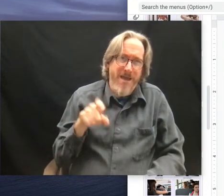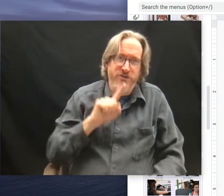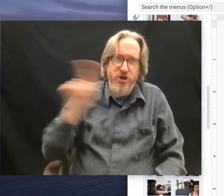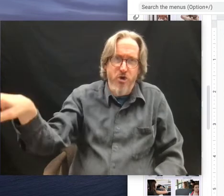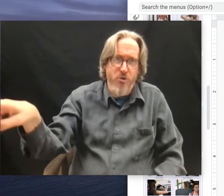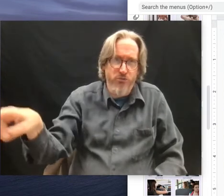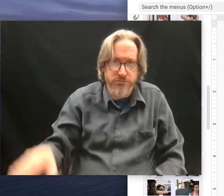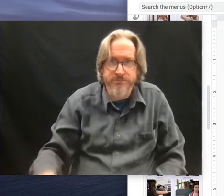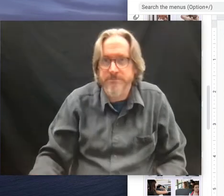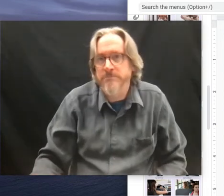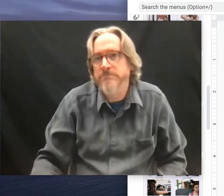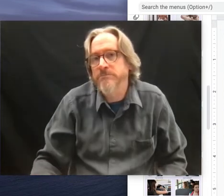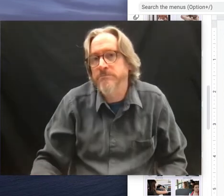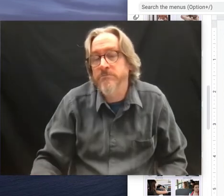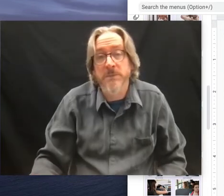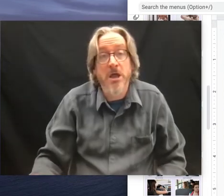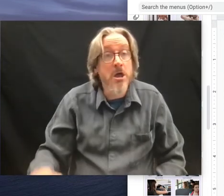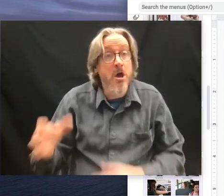job, I have to go.